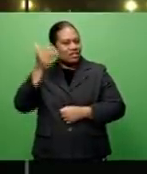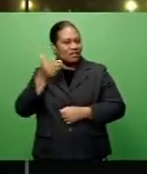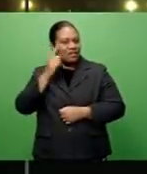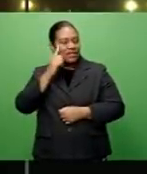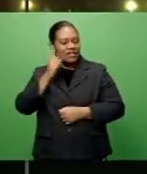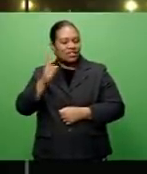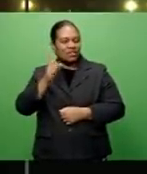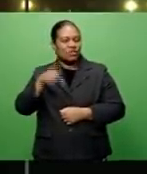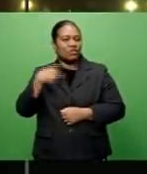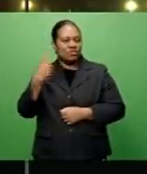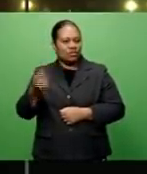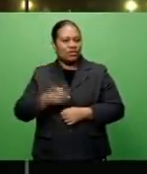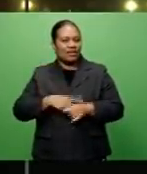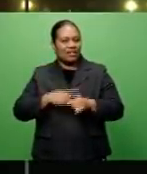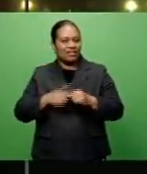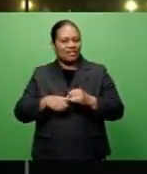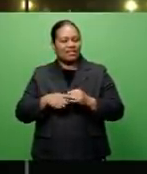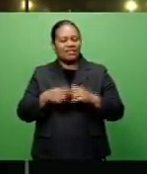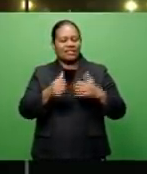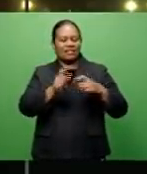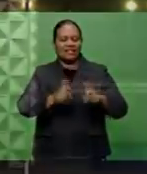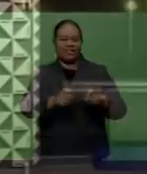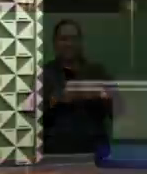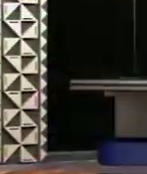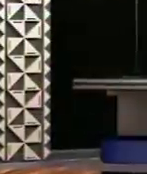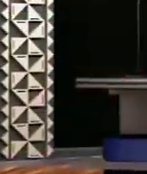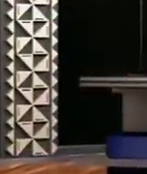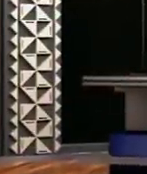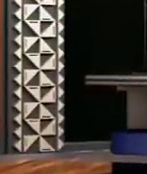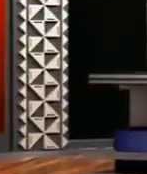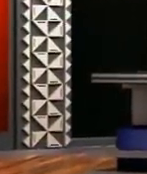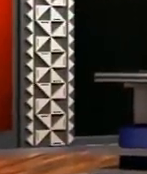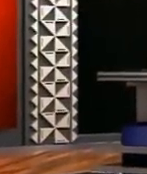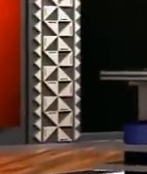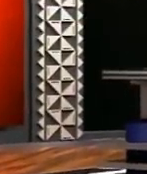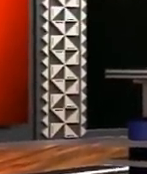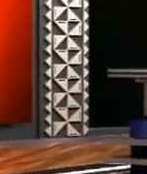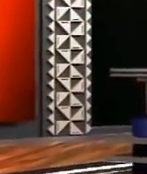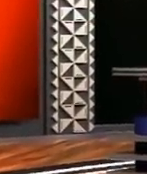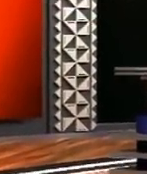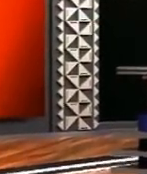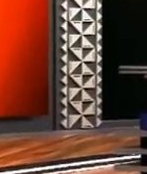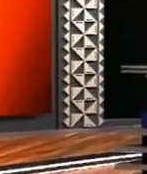you again tomorrow. Until then, stay safe. Modemanda.